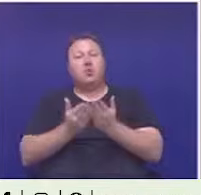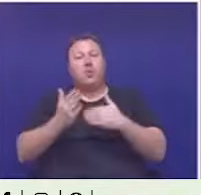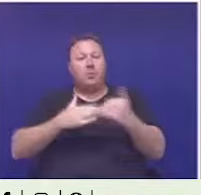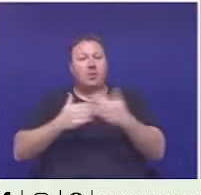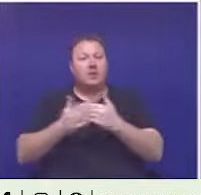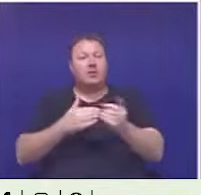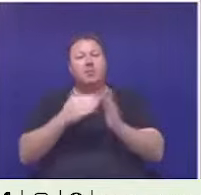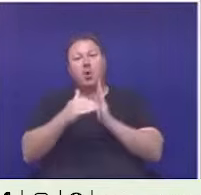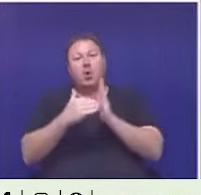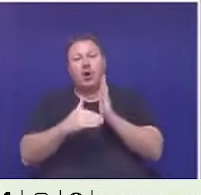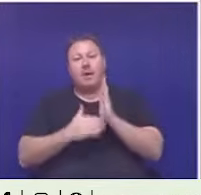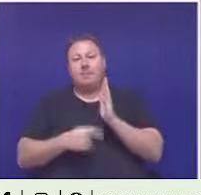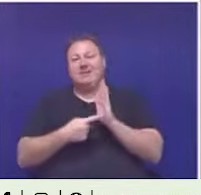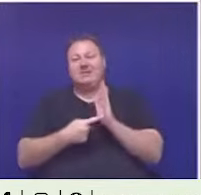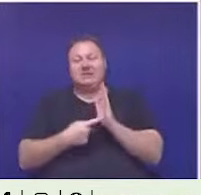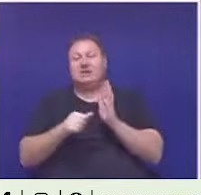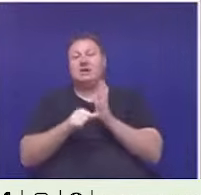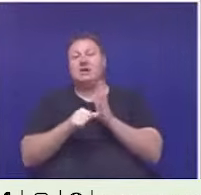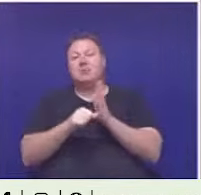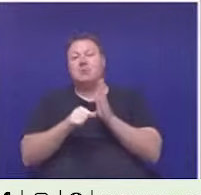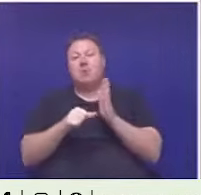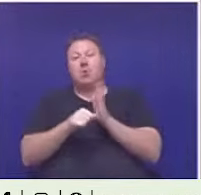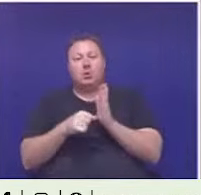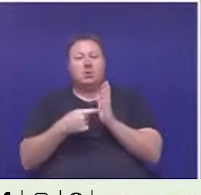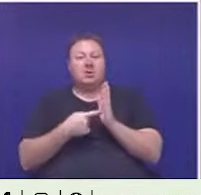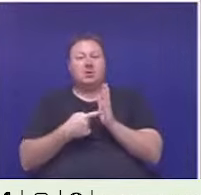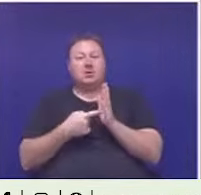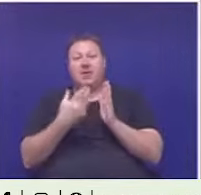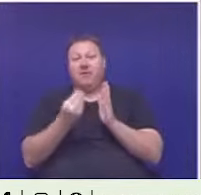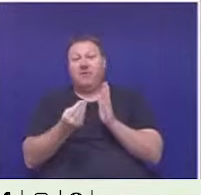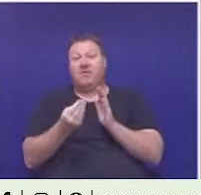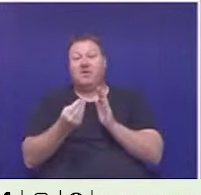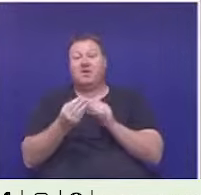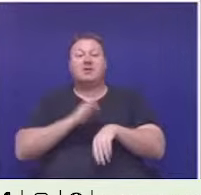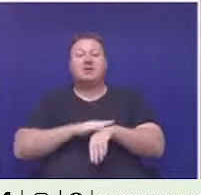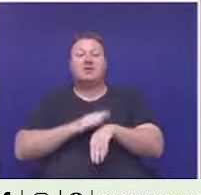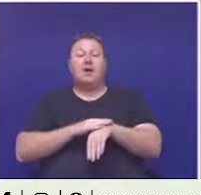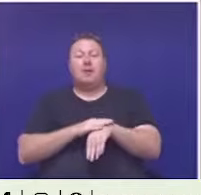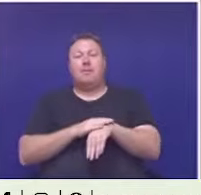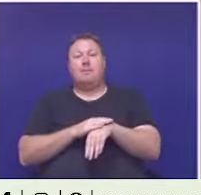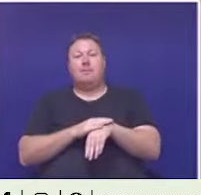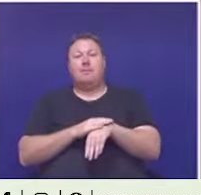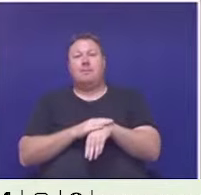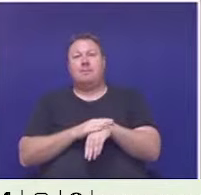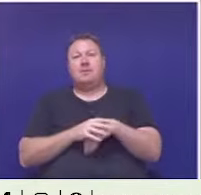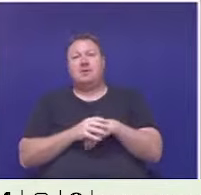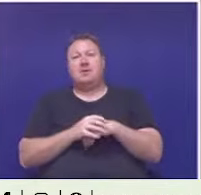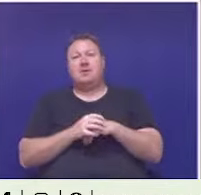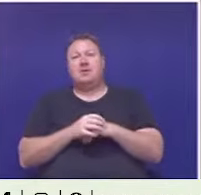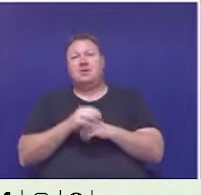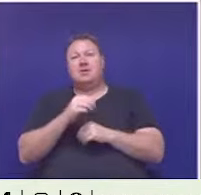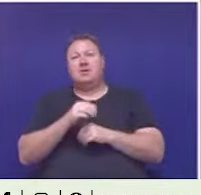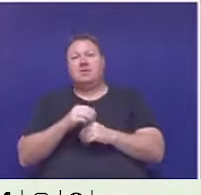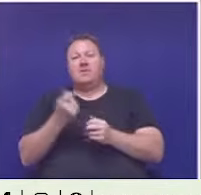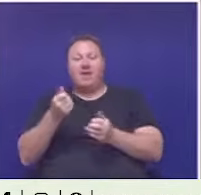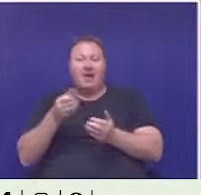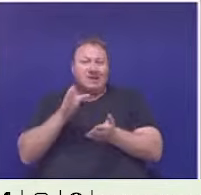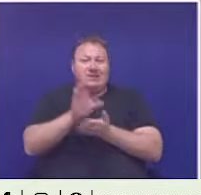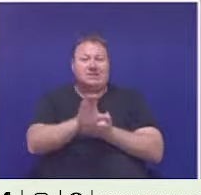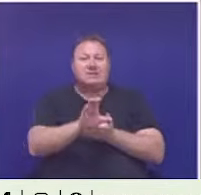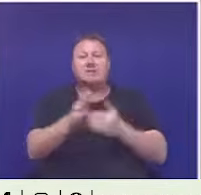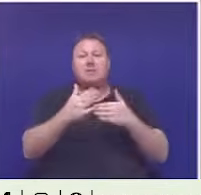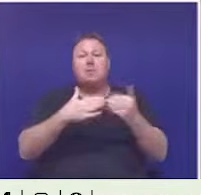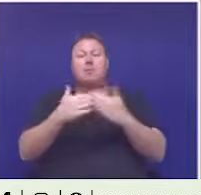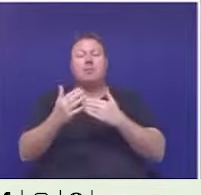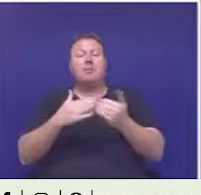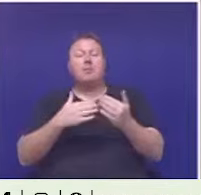And what's really important, I think, with that program is the time that it takes. There's nothing worse than allocating funds for the building of a